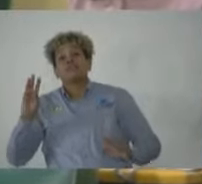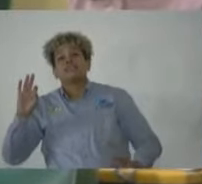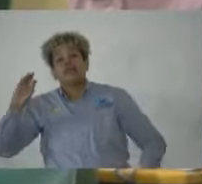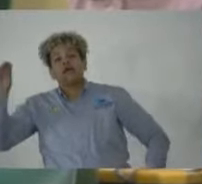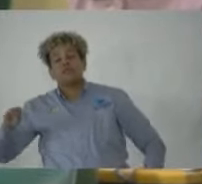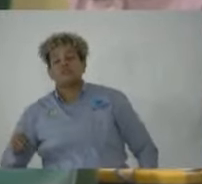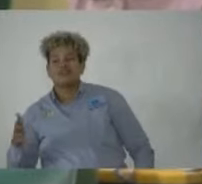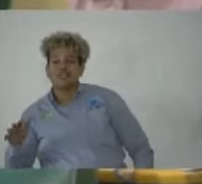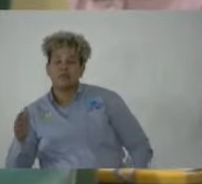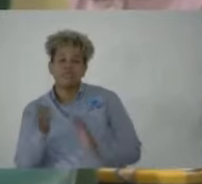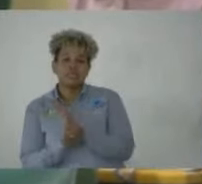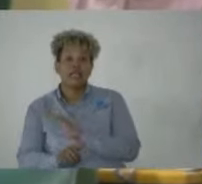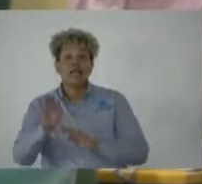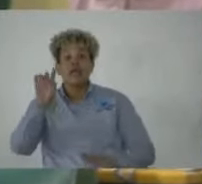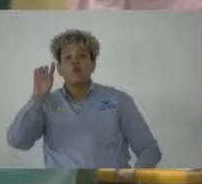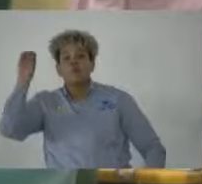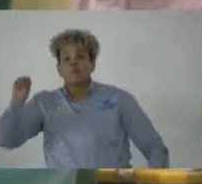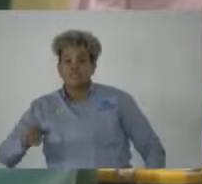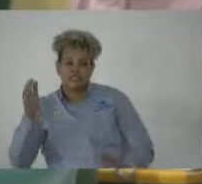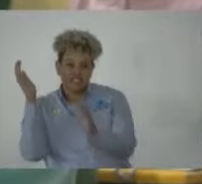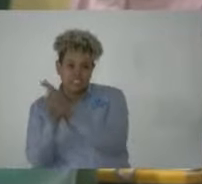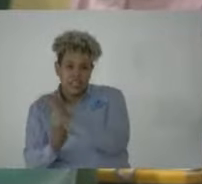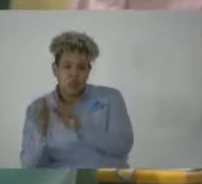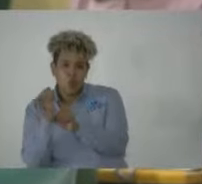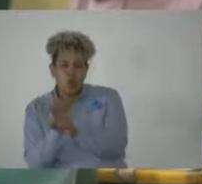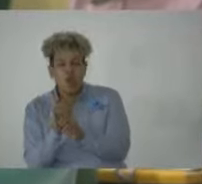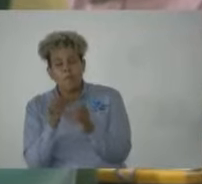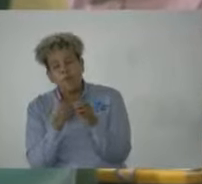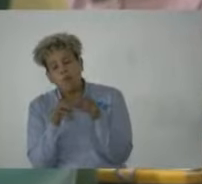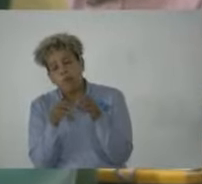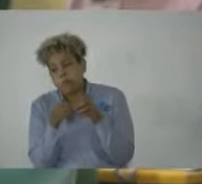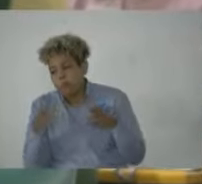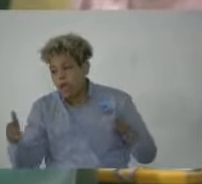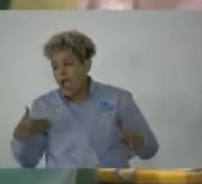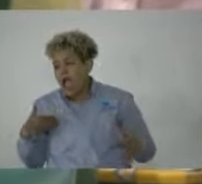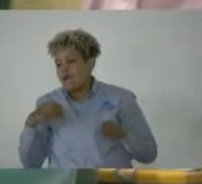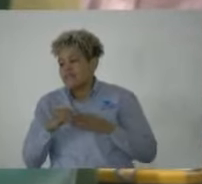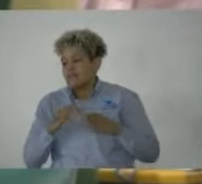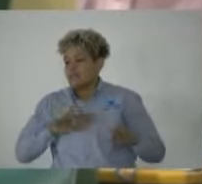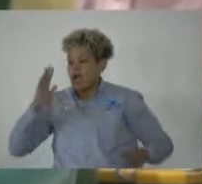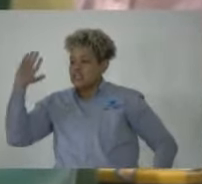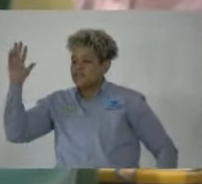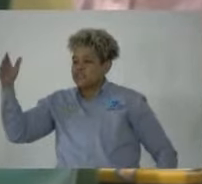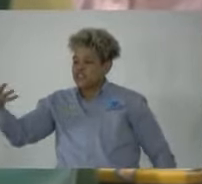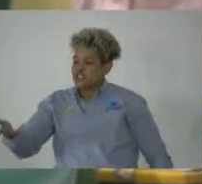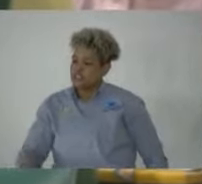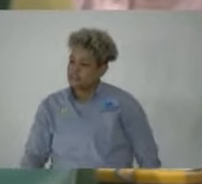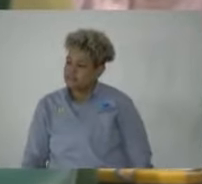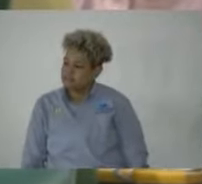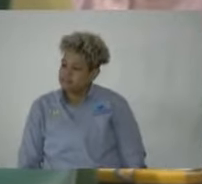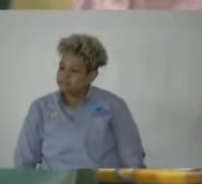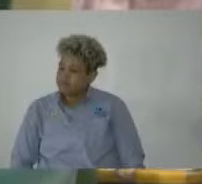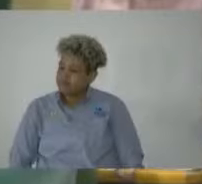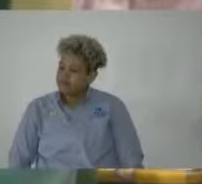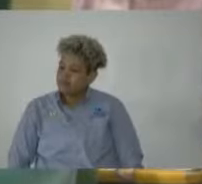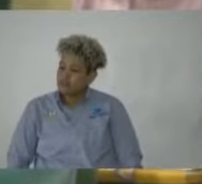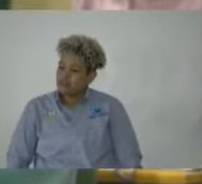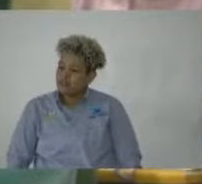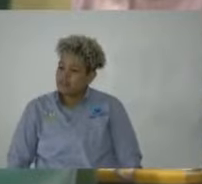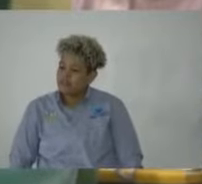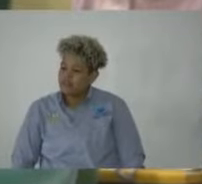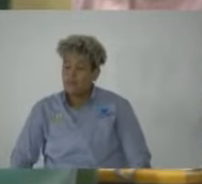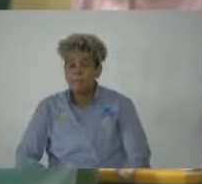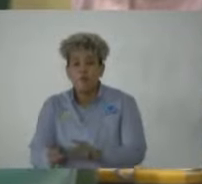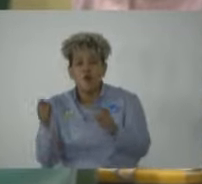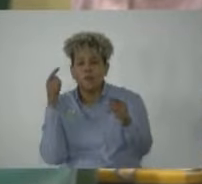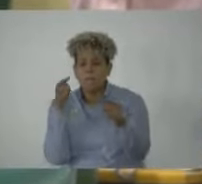and 91% of skilled workers. And it goes on. And I have the rest of it in my speech. So, but the essence of it,